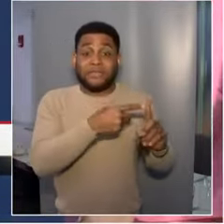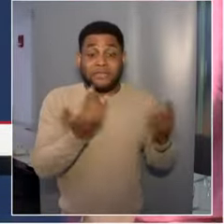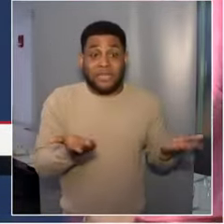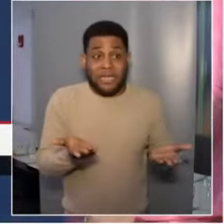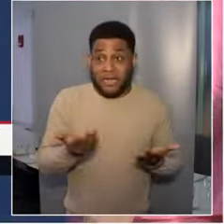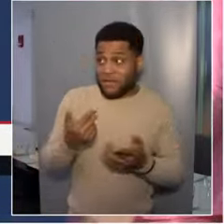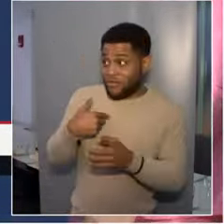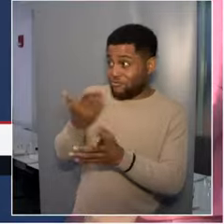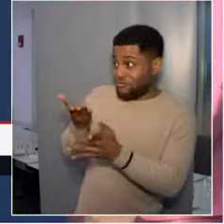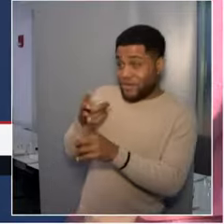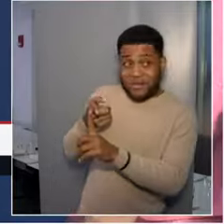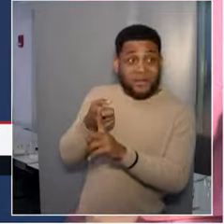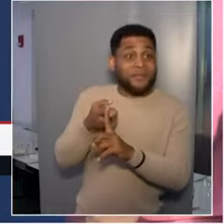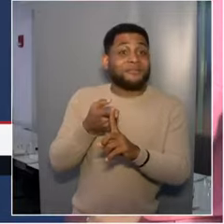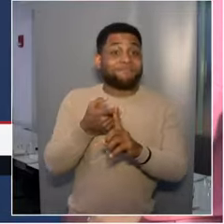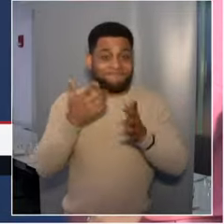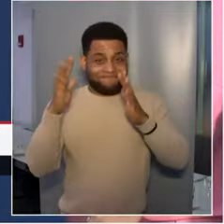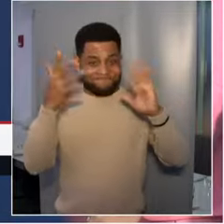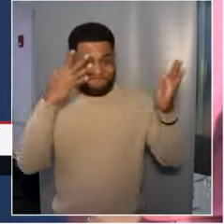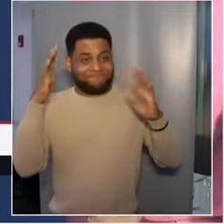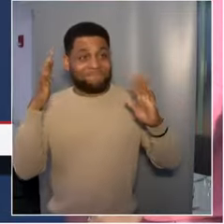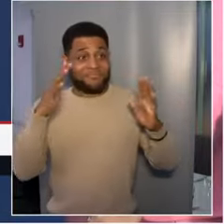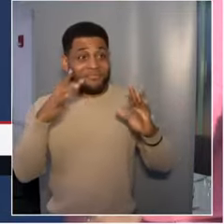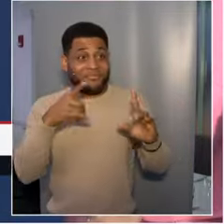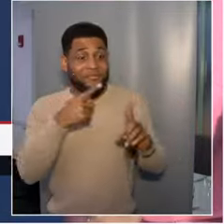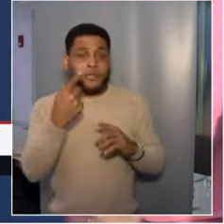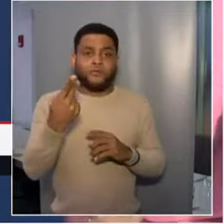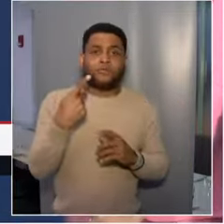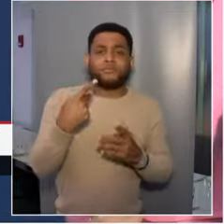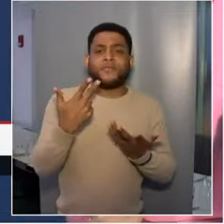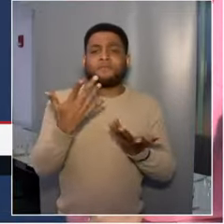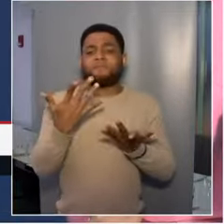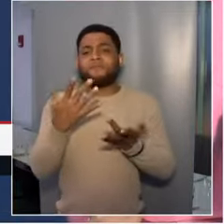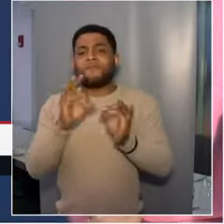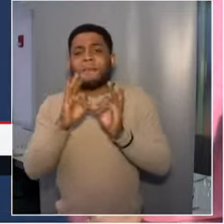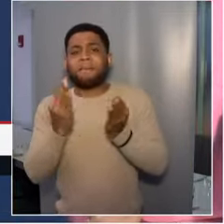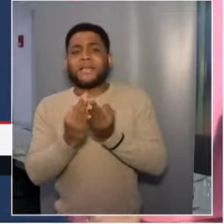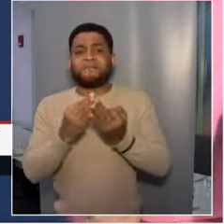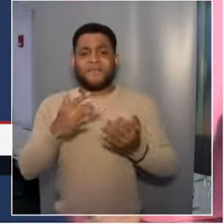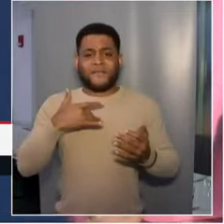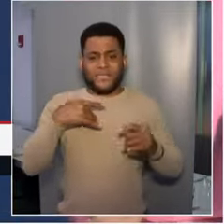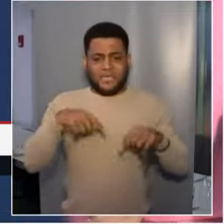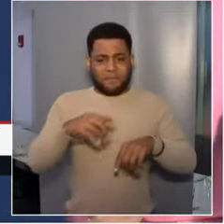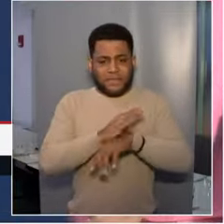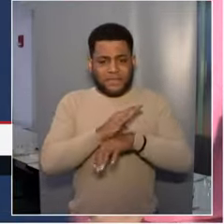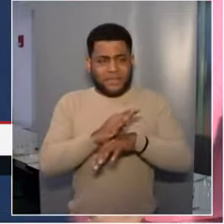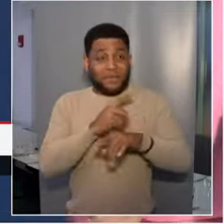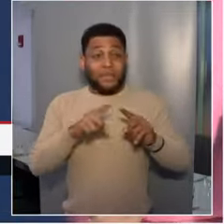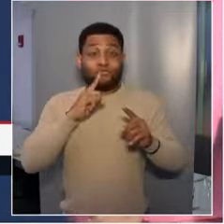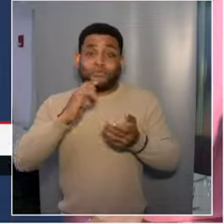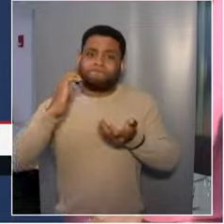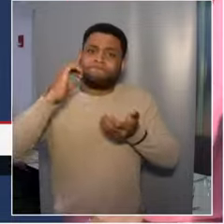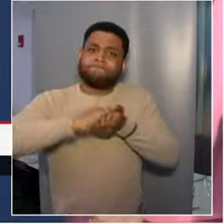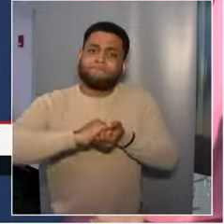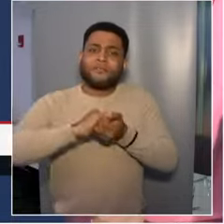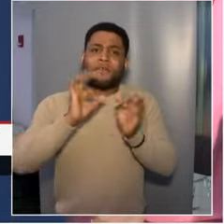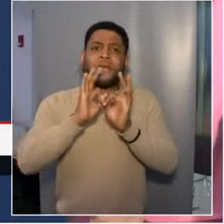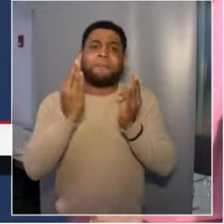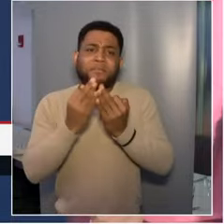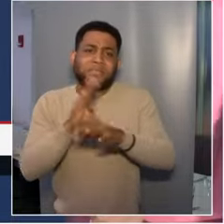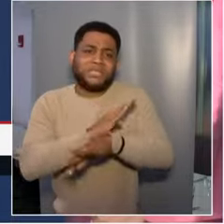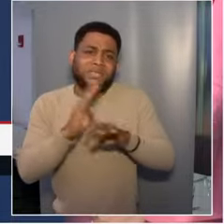We treat this like it's a big business, but we try to run it like it's a family business. We want to make